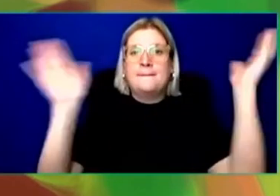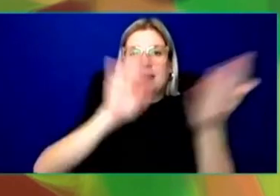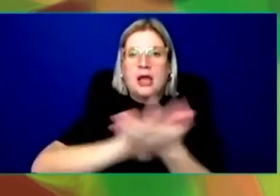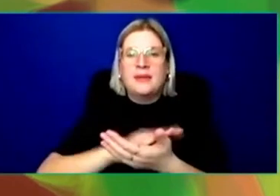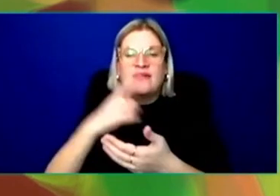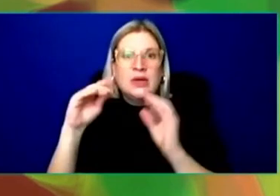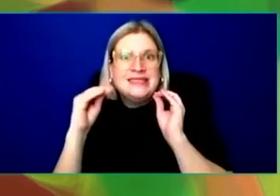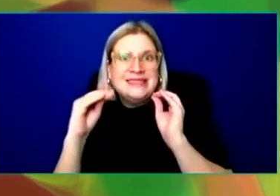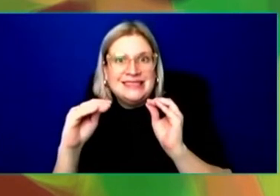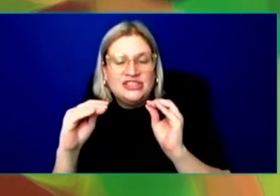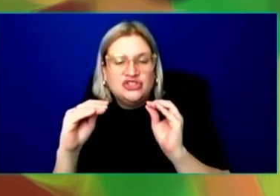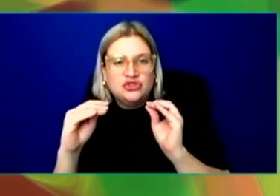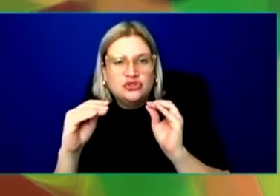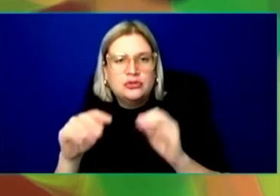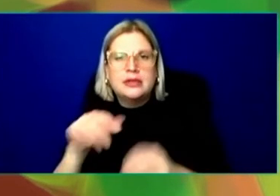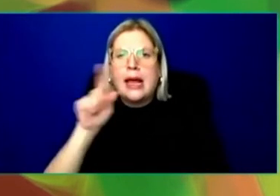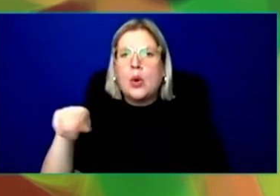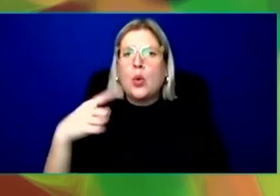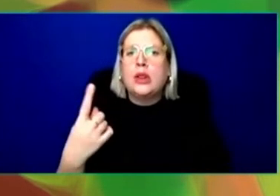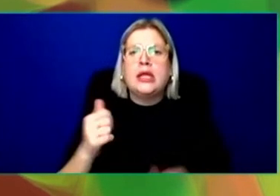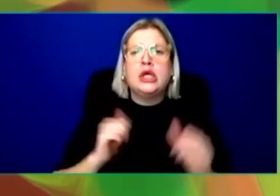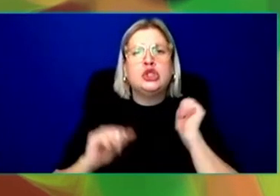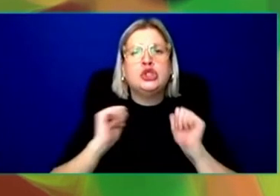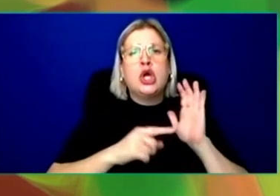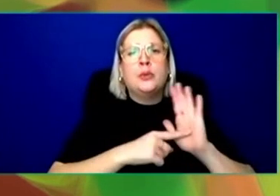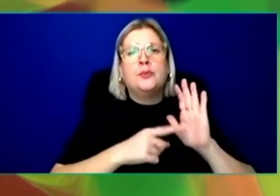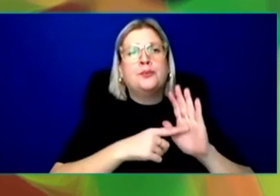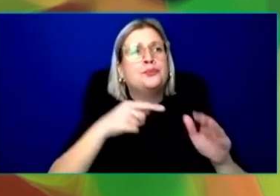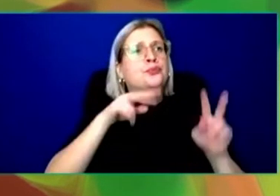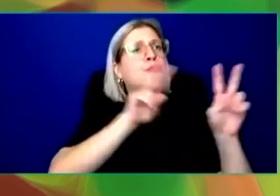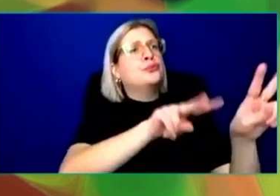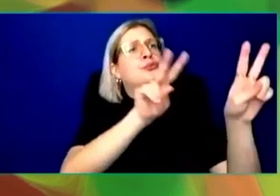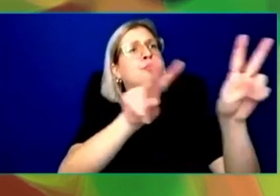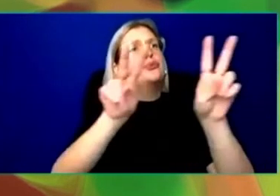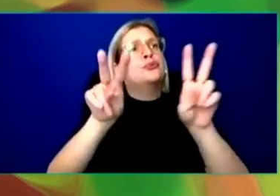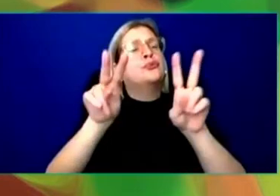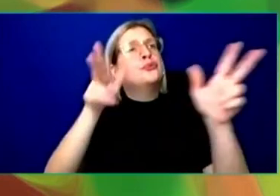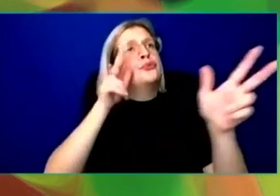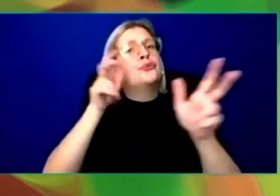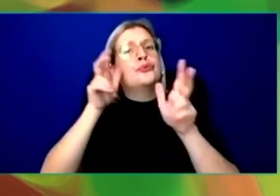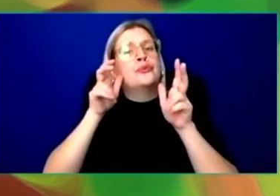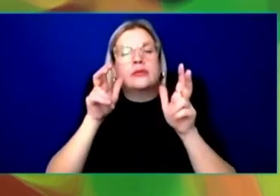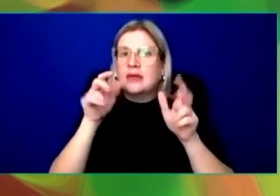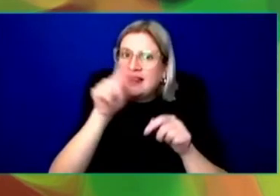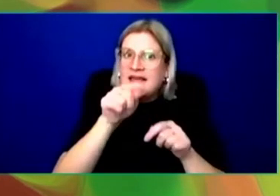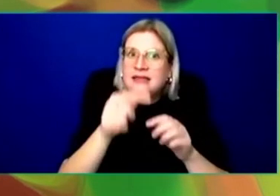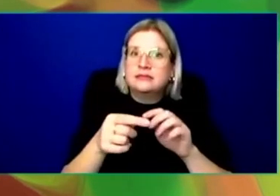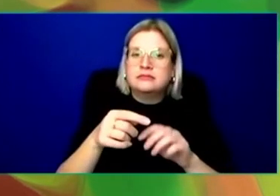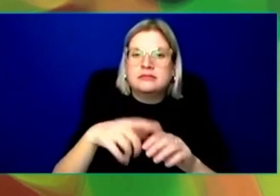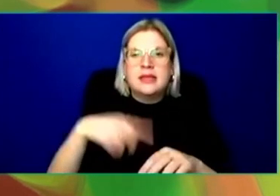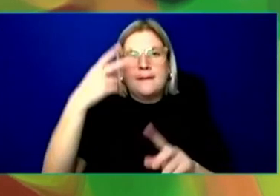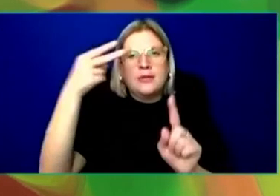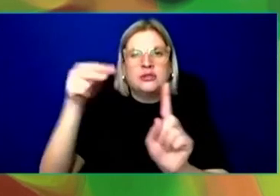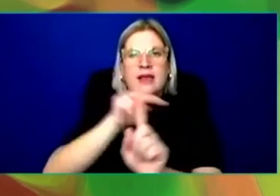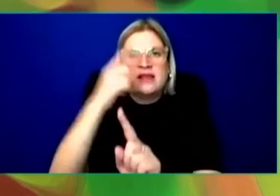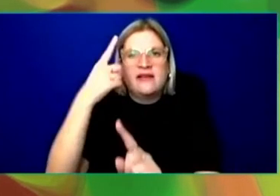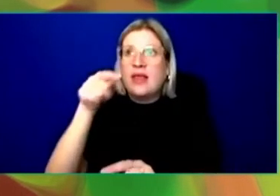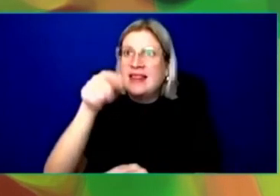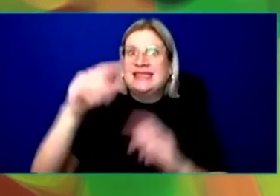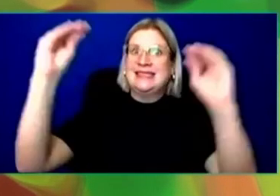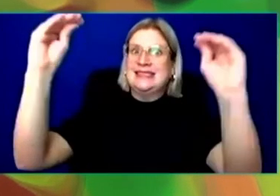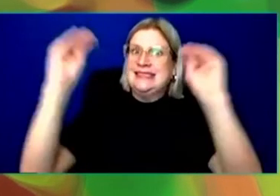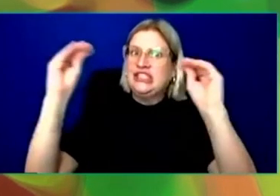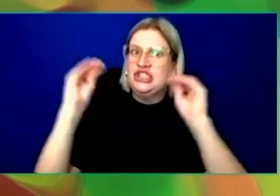like walking into an exhibition, you're actually walking into a classroom, you know, you're walking into a syllabus. So we would actually put up the different images around a